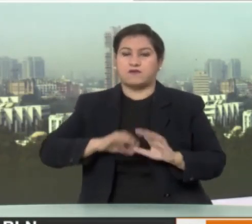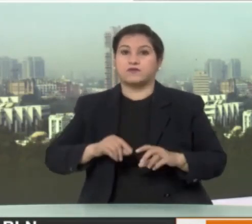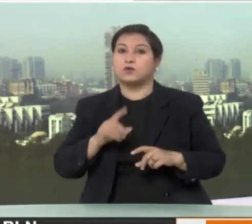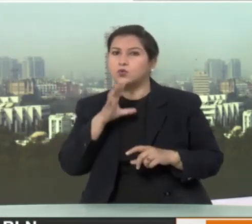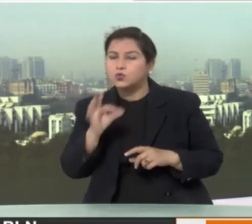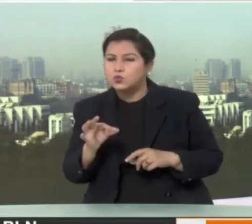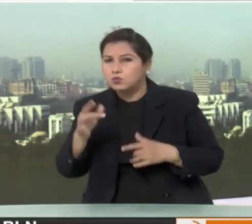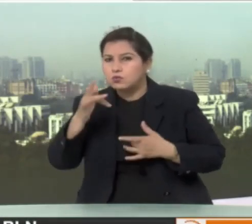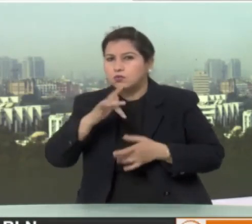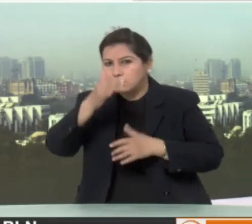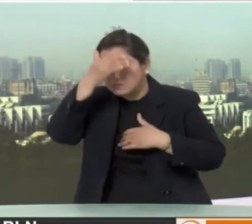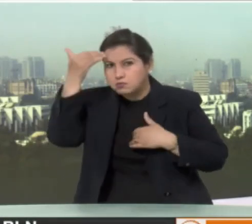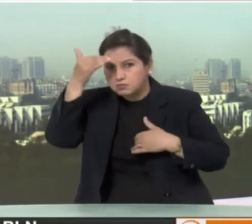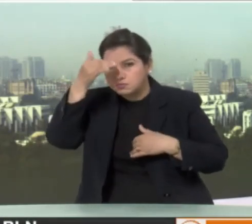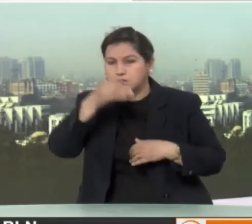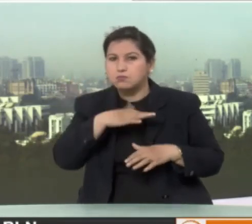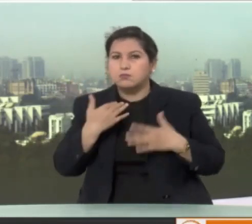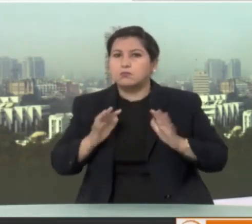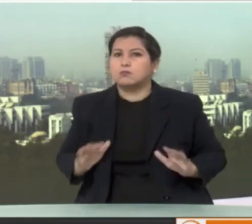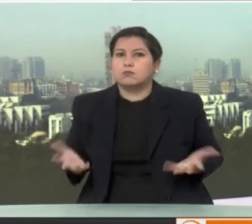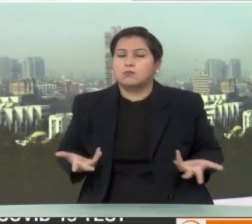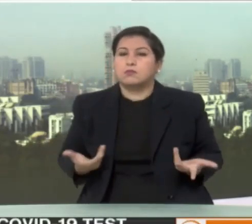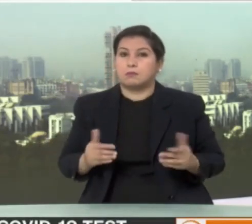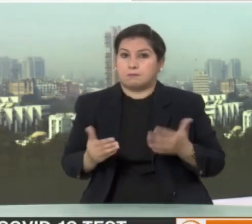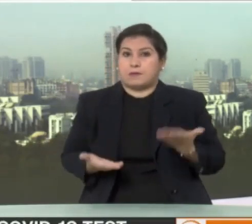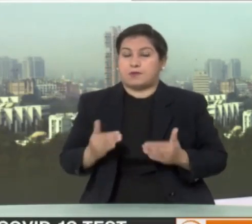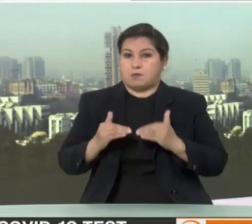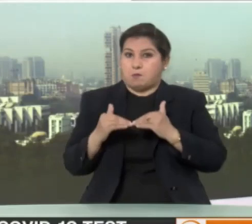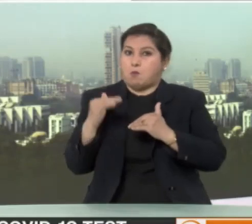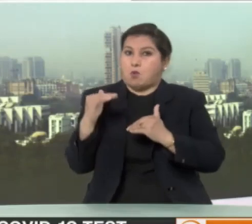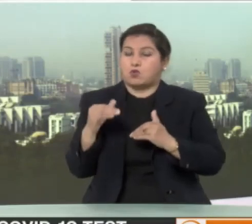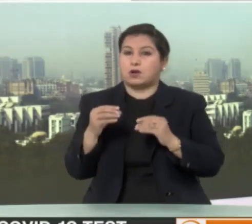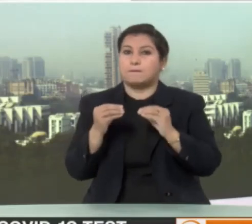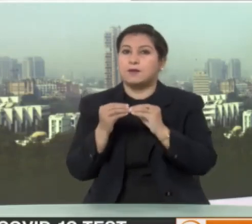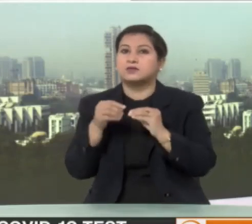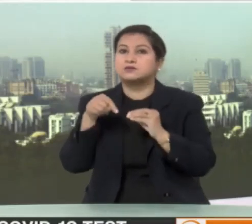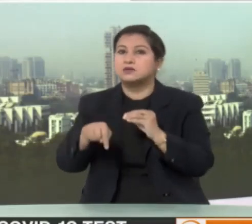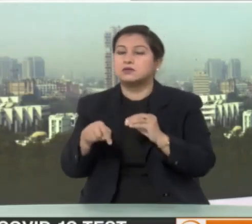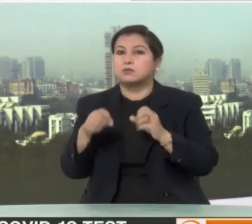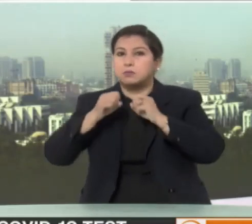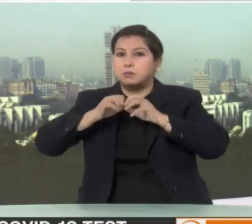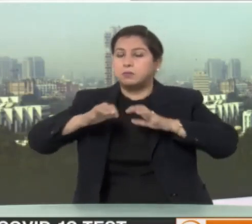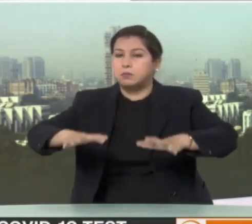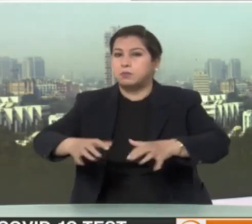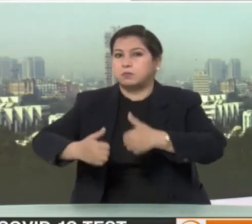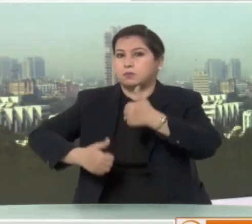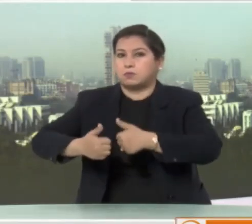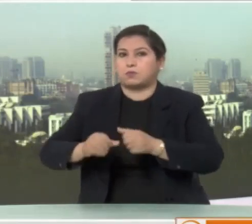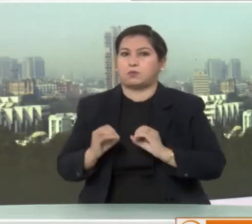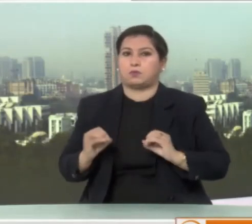of infections and deaths is likely to be higher as Brazil has not been carrying out widespread testing.